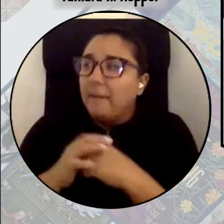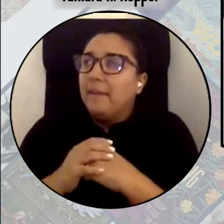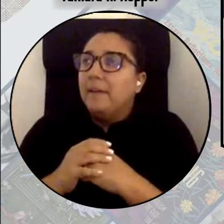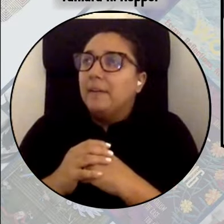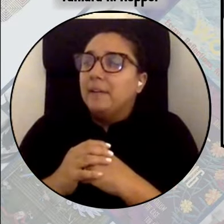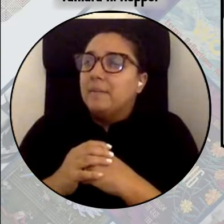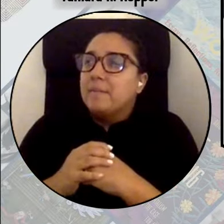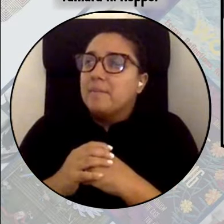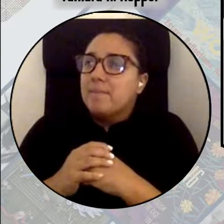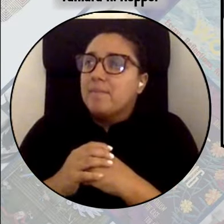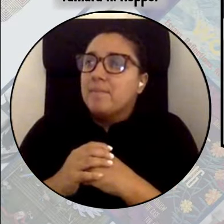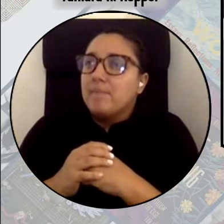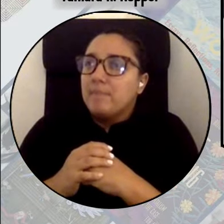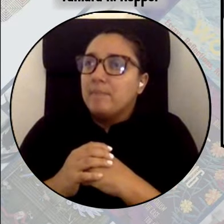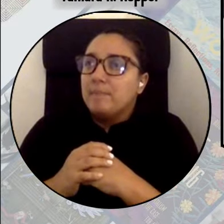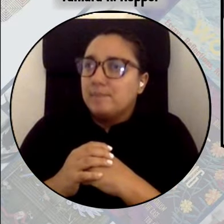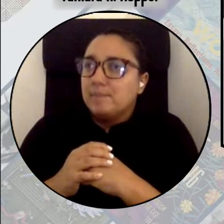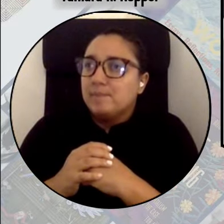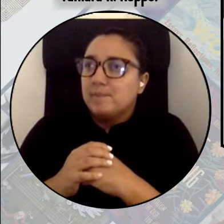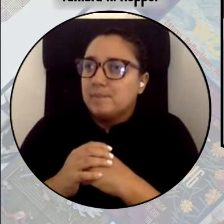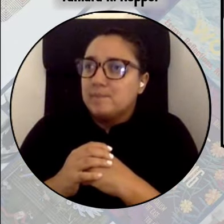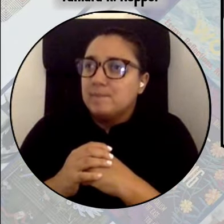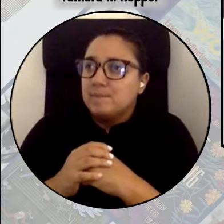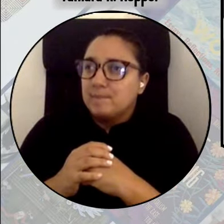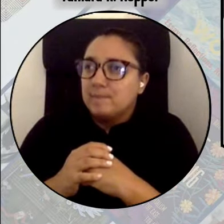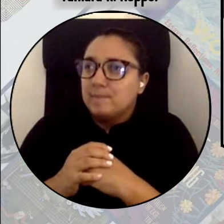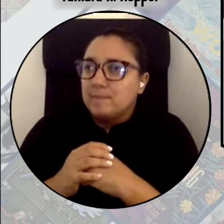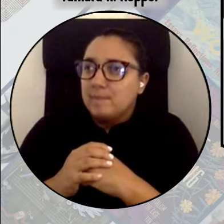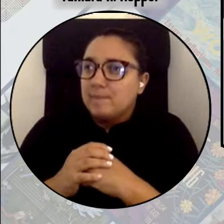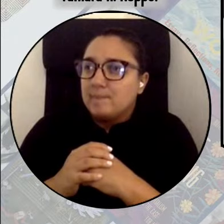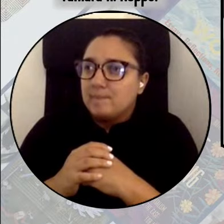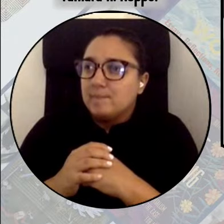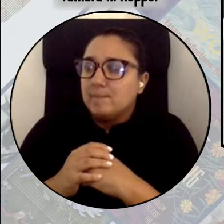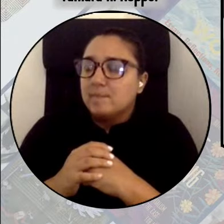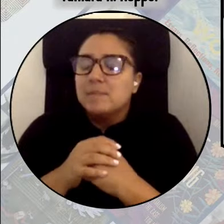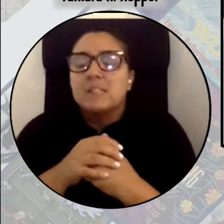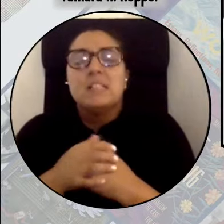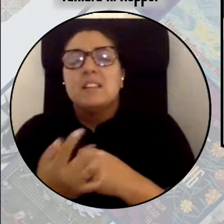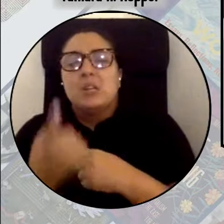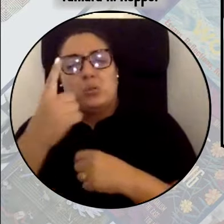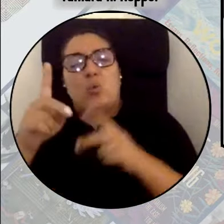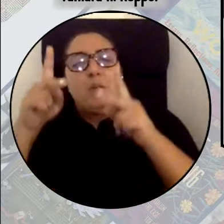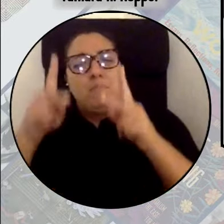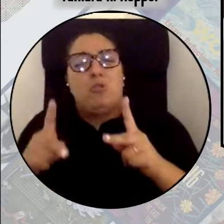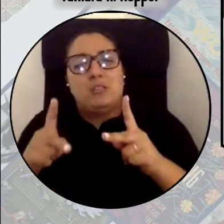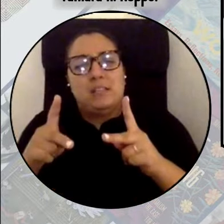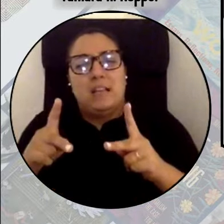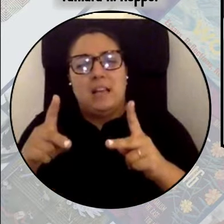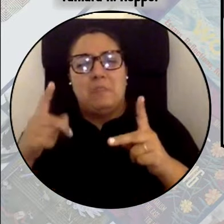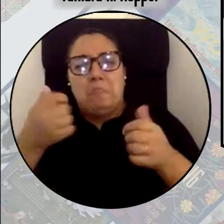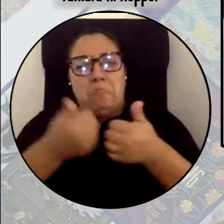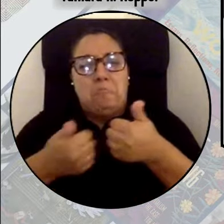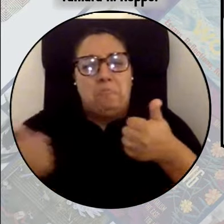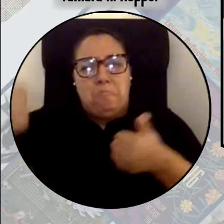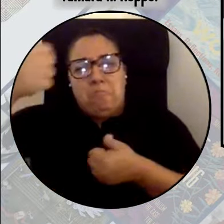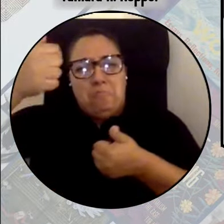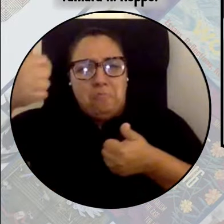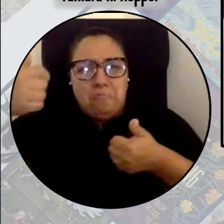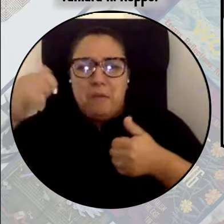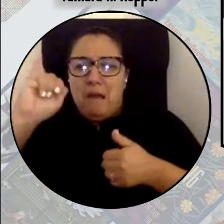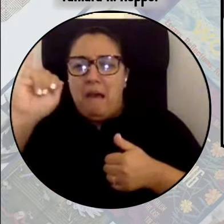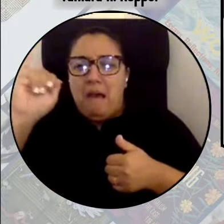he was like a director or something of like the Western District of the INS, right? And he had a high up role in the INS,